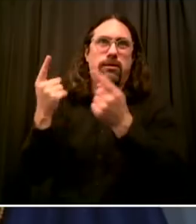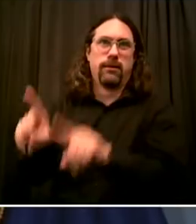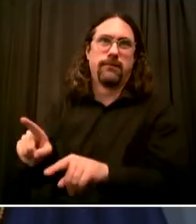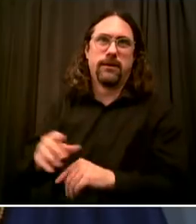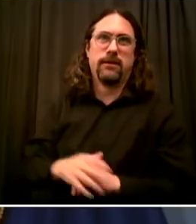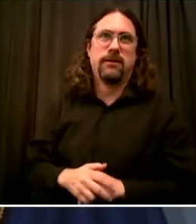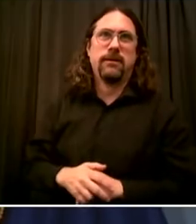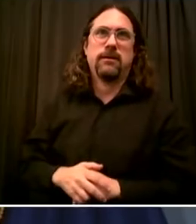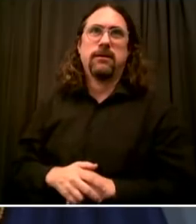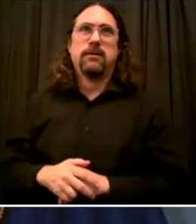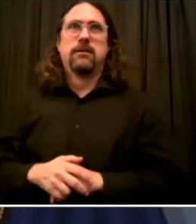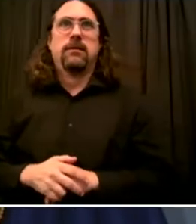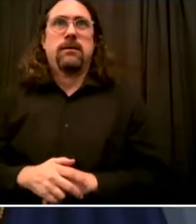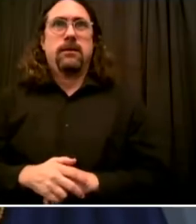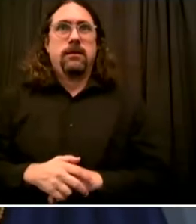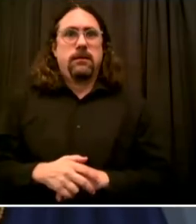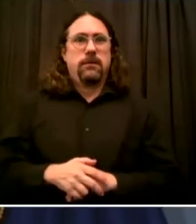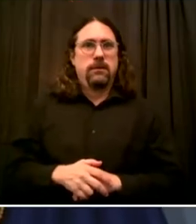Just